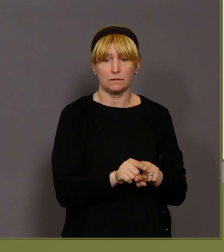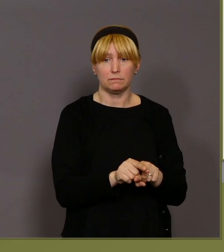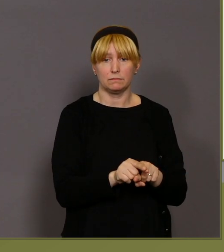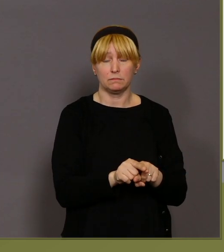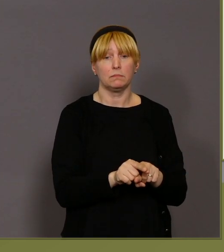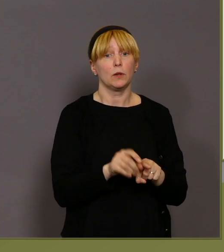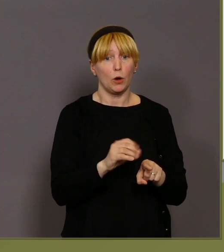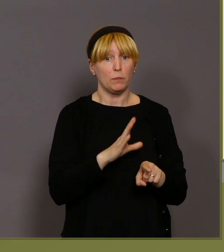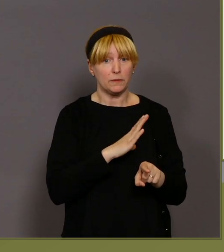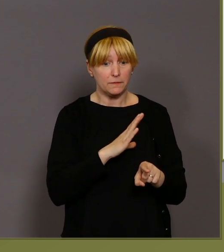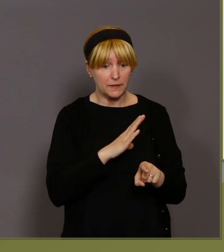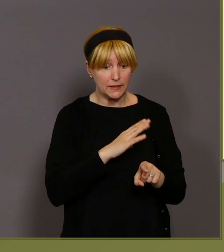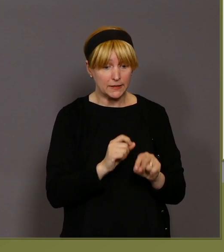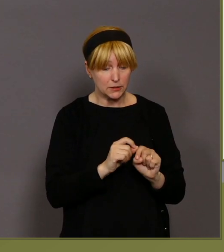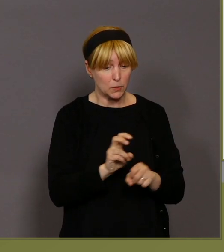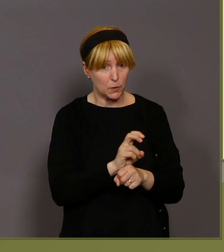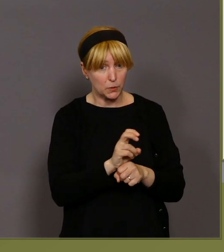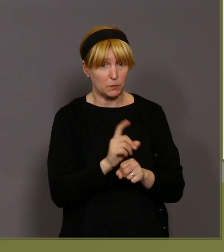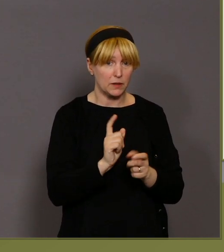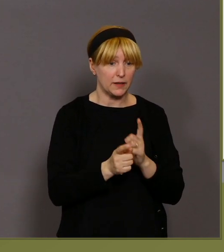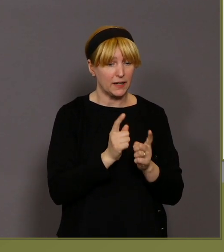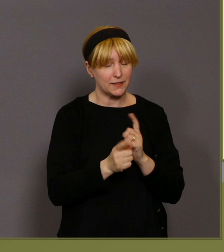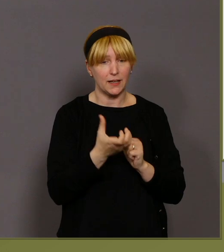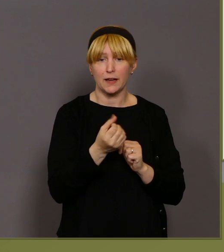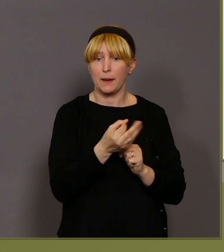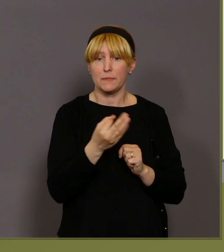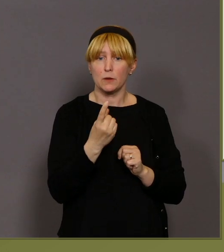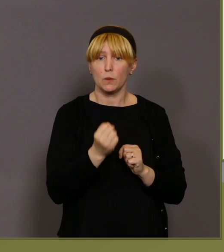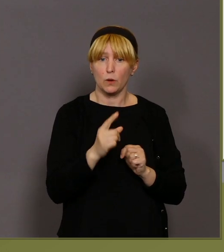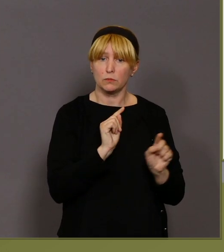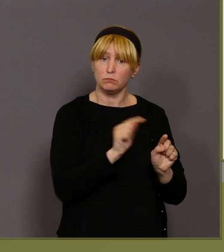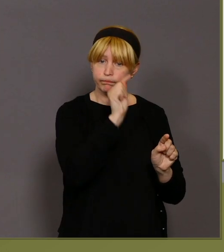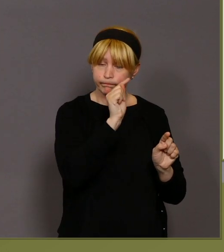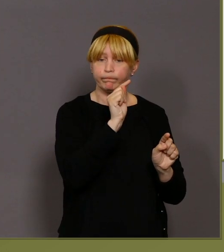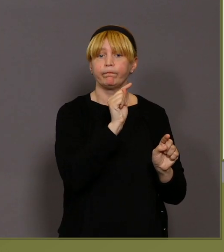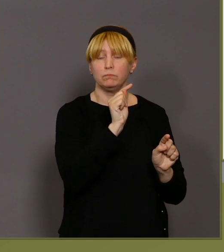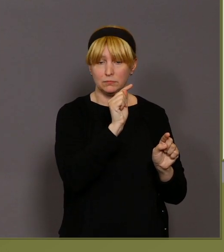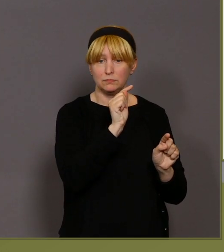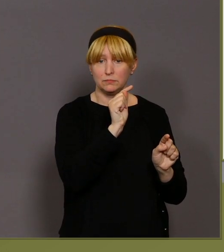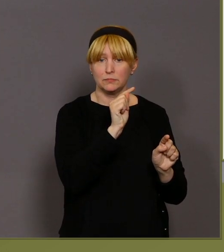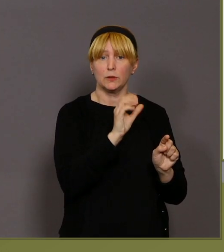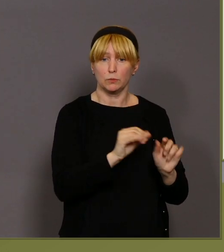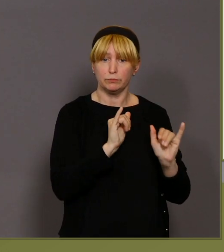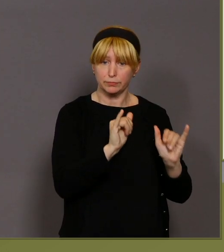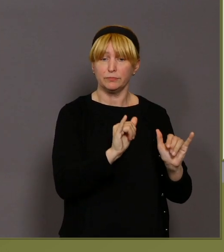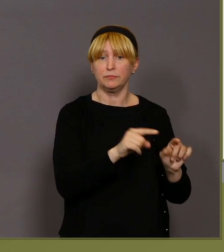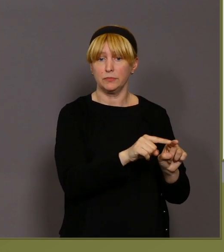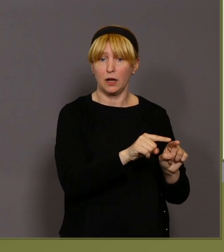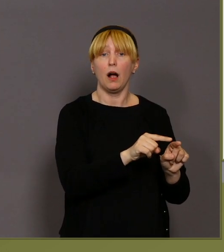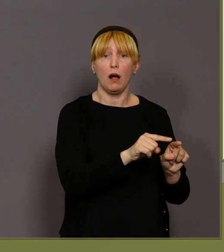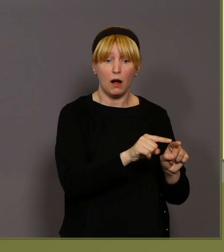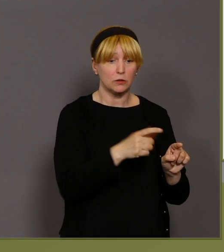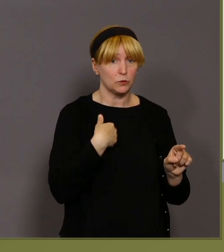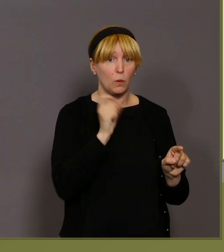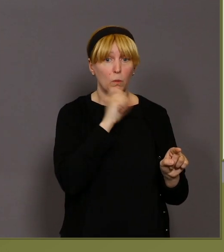have controls that beep, like caps lock, if you tap on caps lock, it beeps. Somebody who